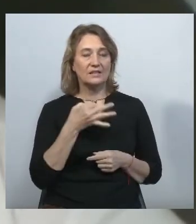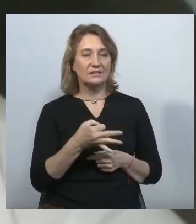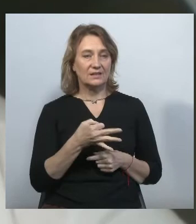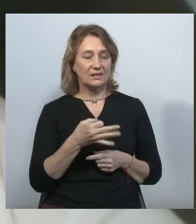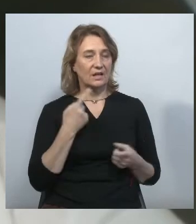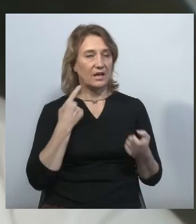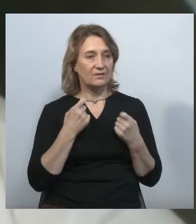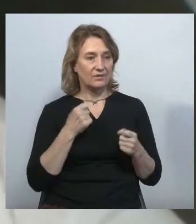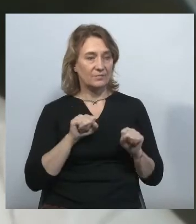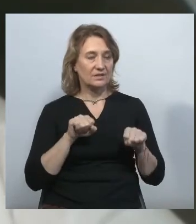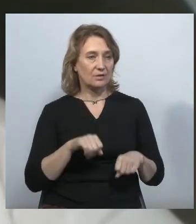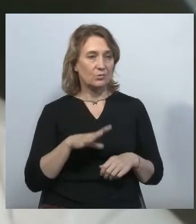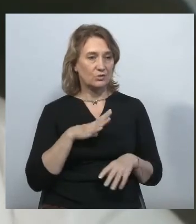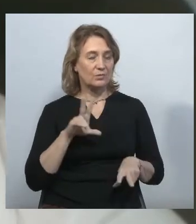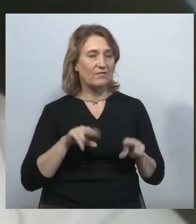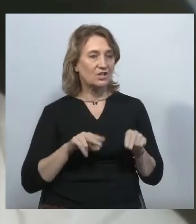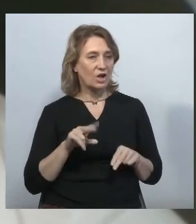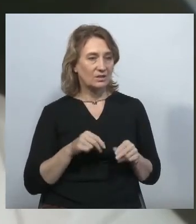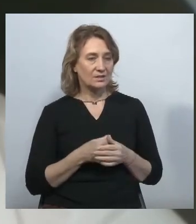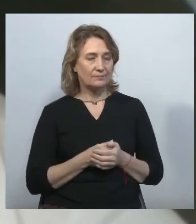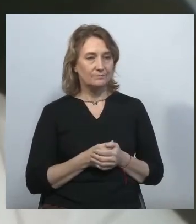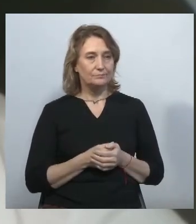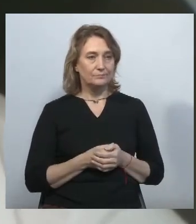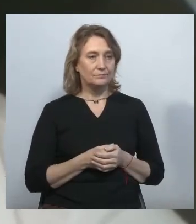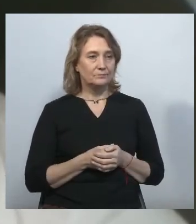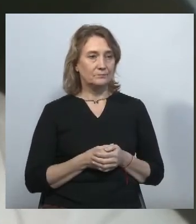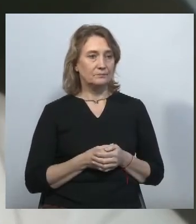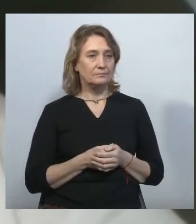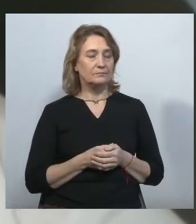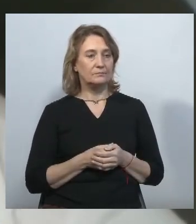as there is an information